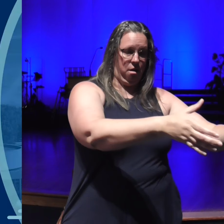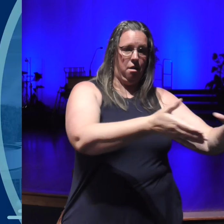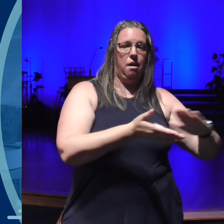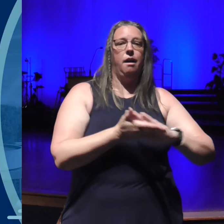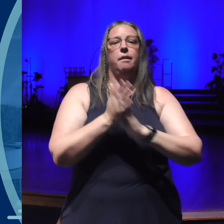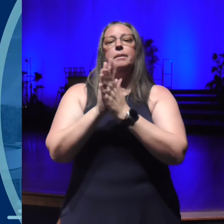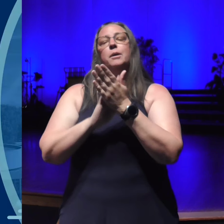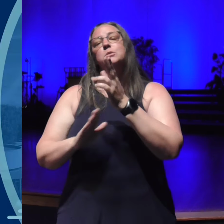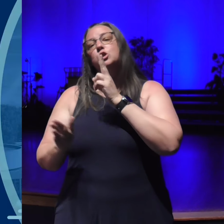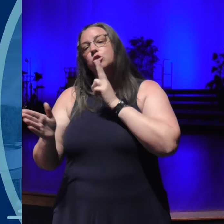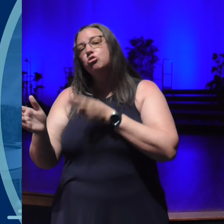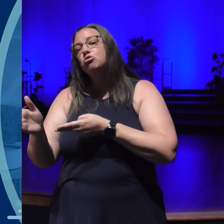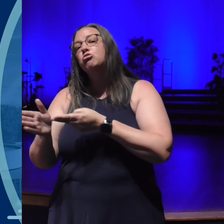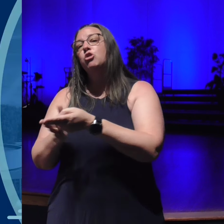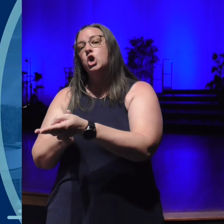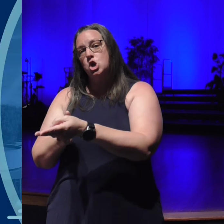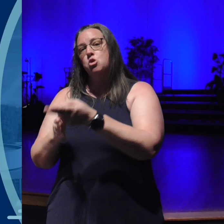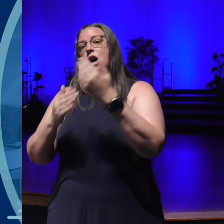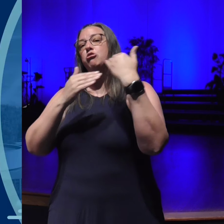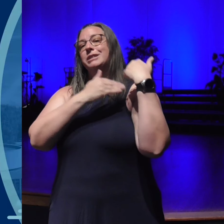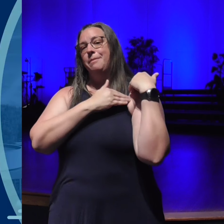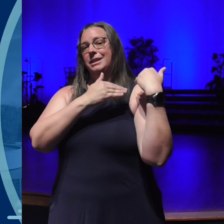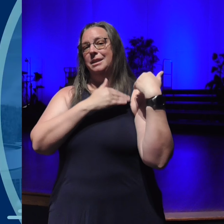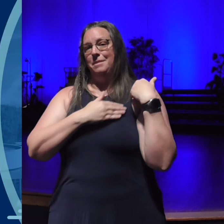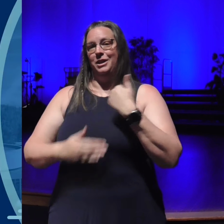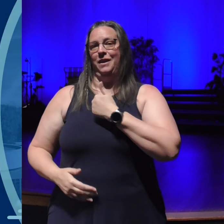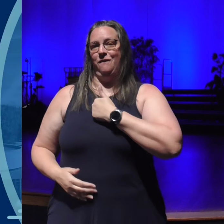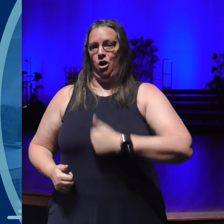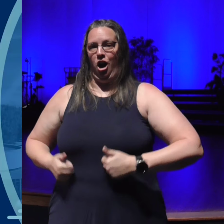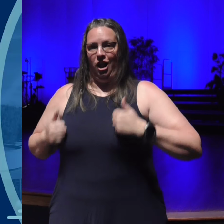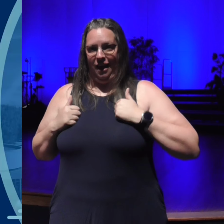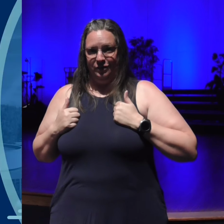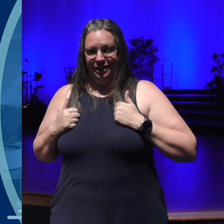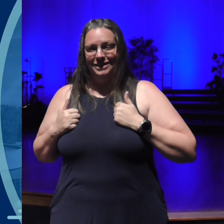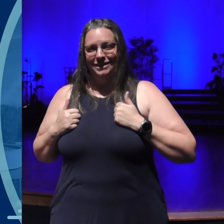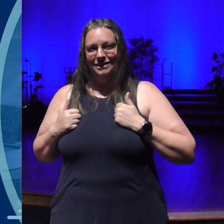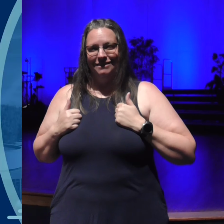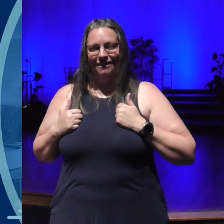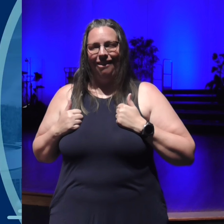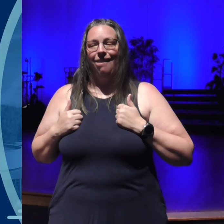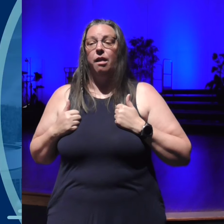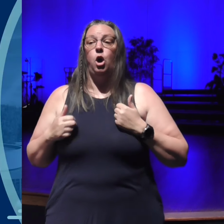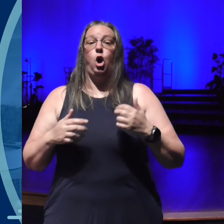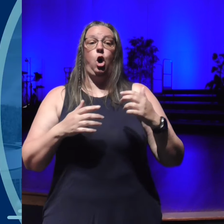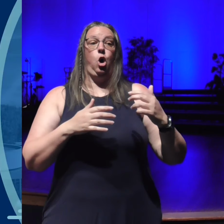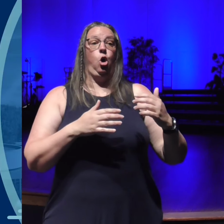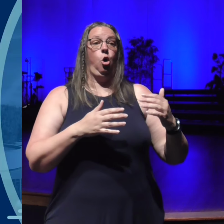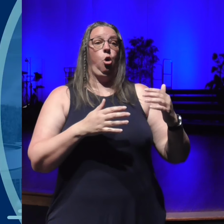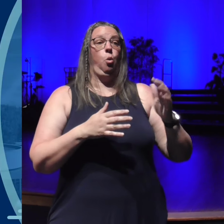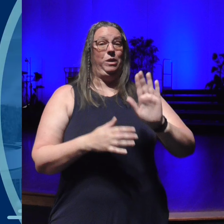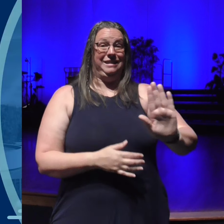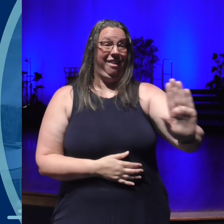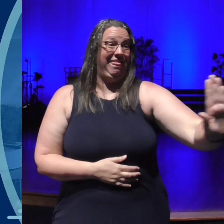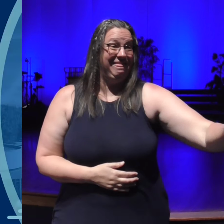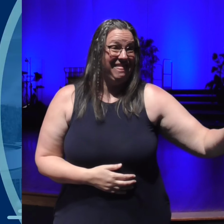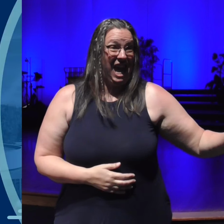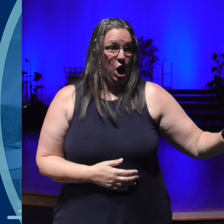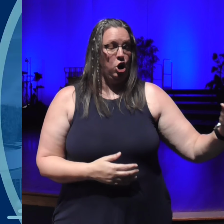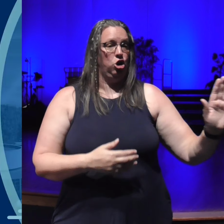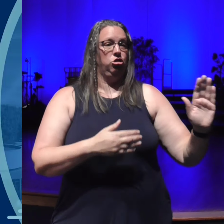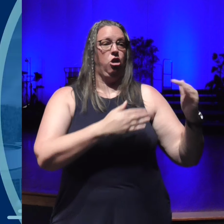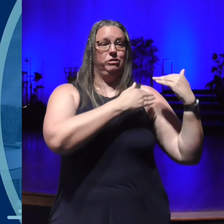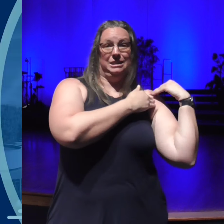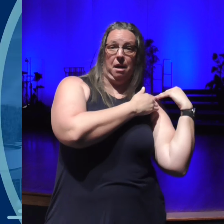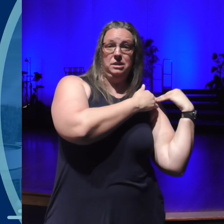lives. Taking responsibility for other people's lives not only takes that responsibility away from